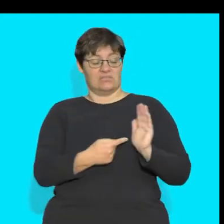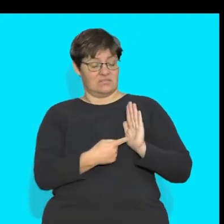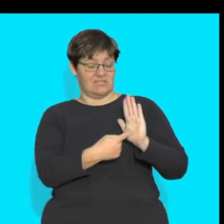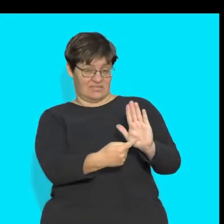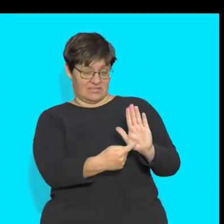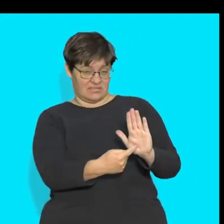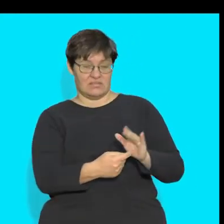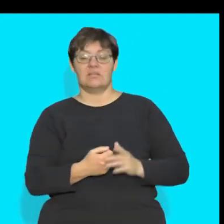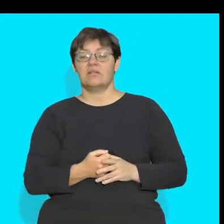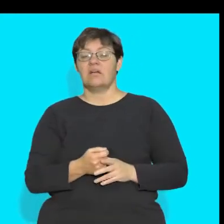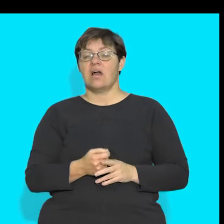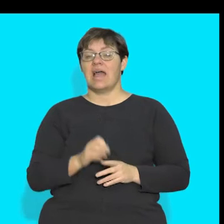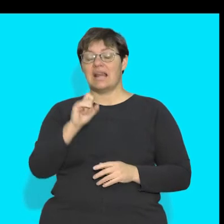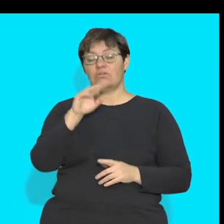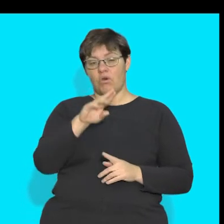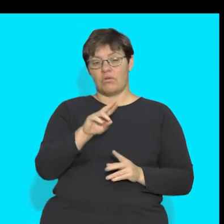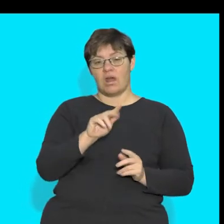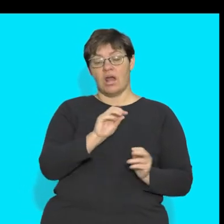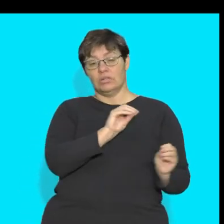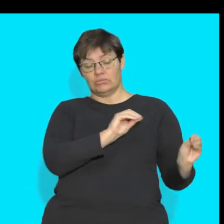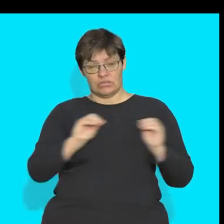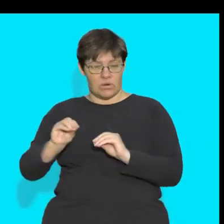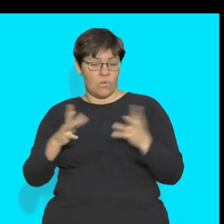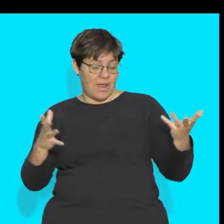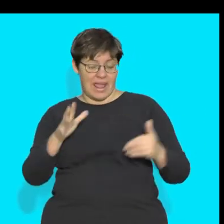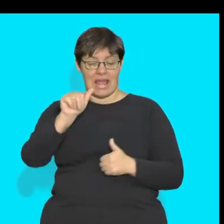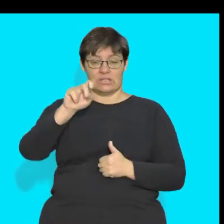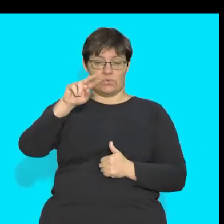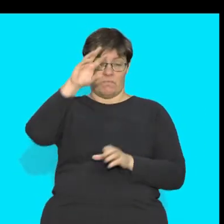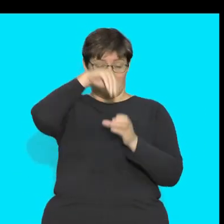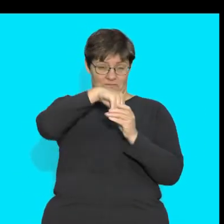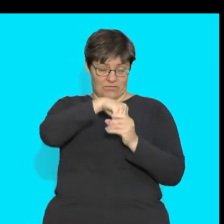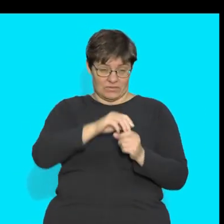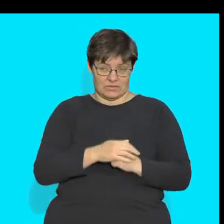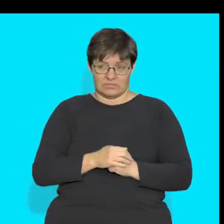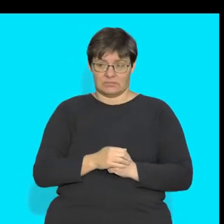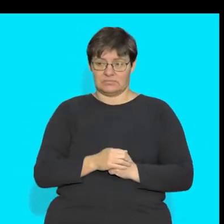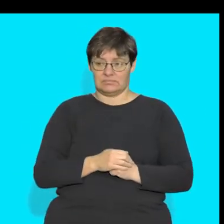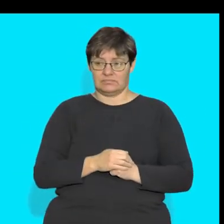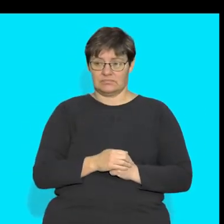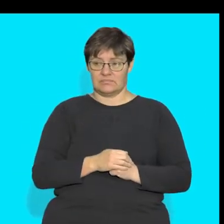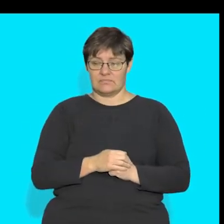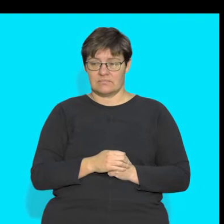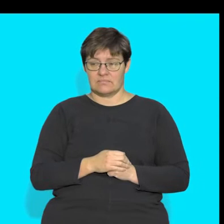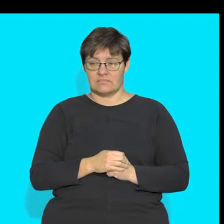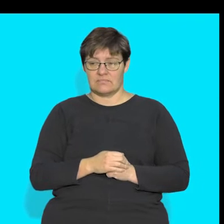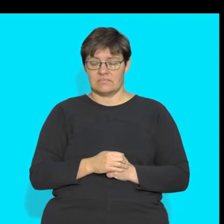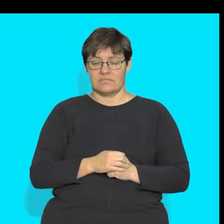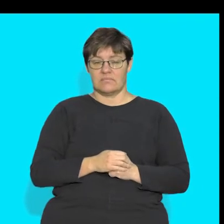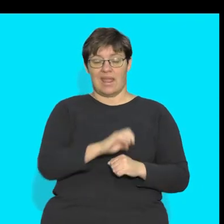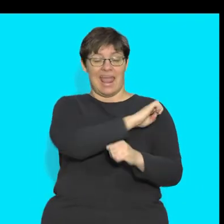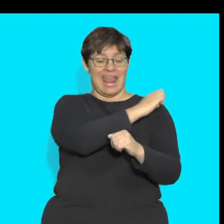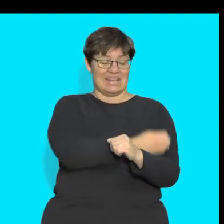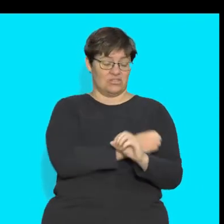the possible electron transitions in an atom. So here we're going, that's my